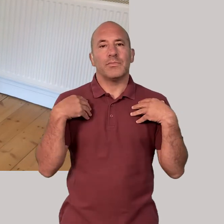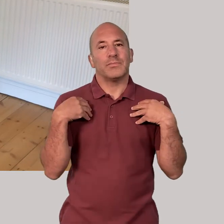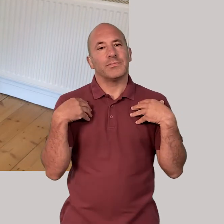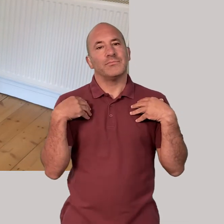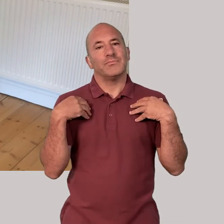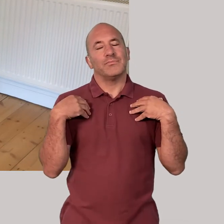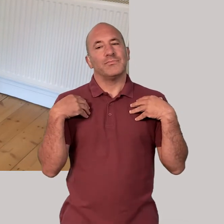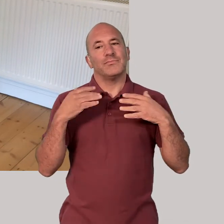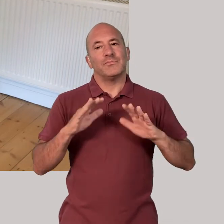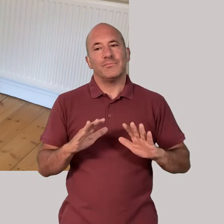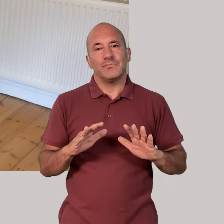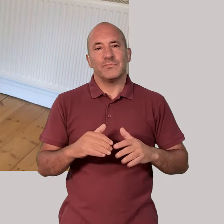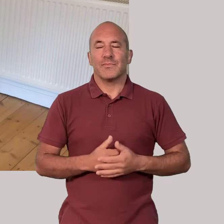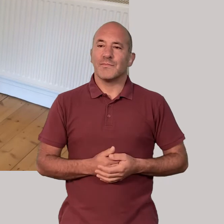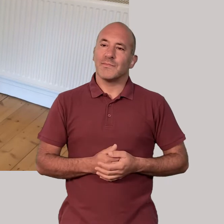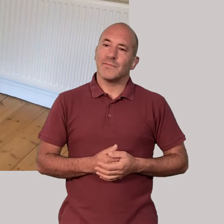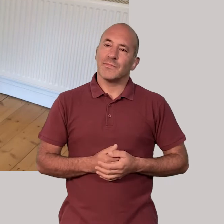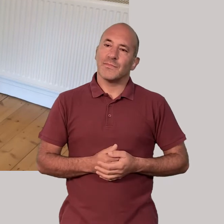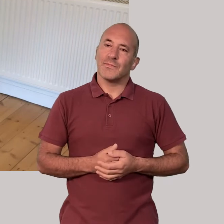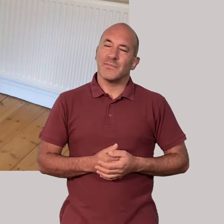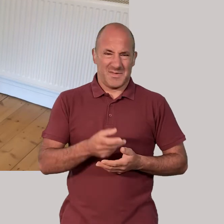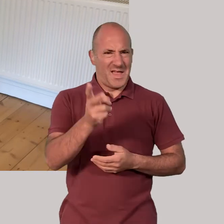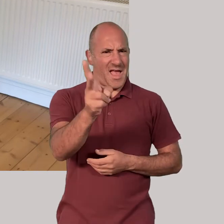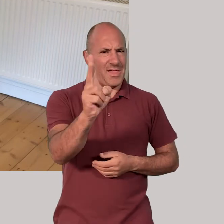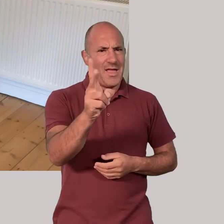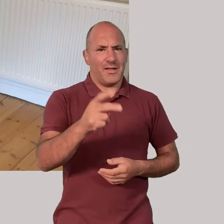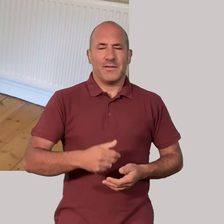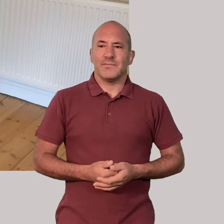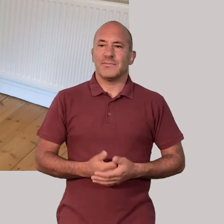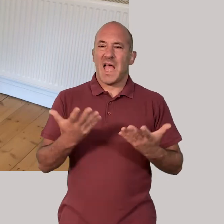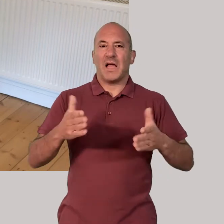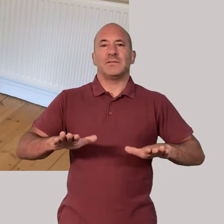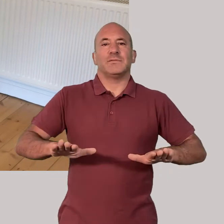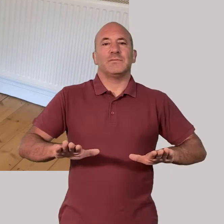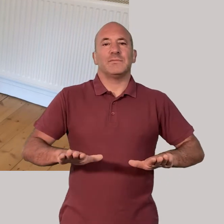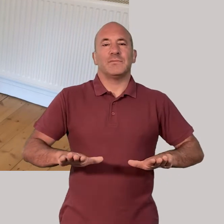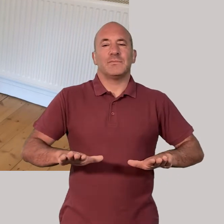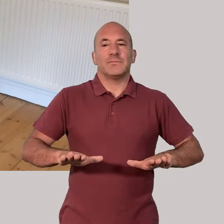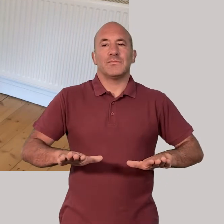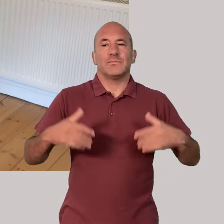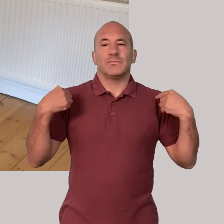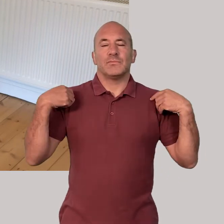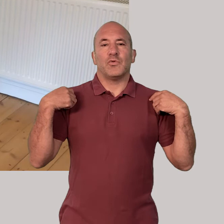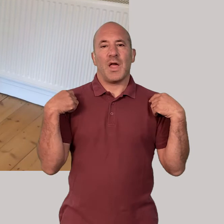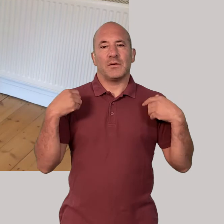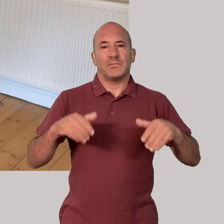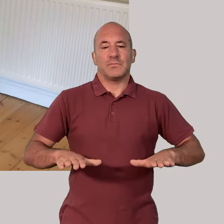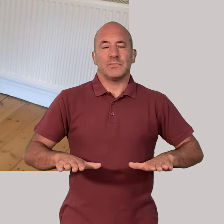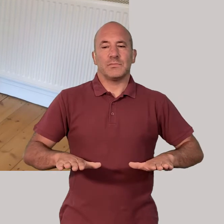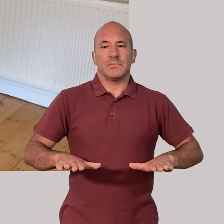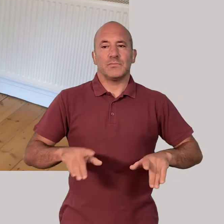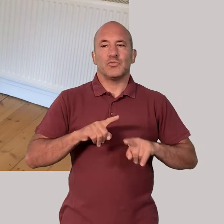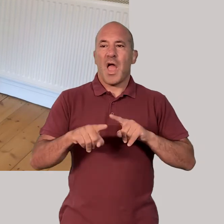back to an ordinary sitting up position. Try that again. Hands go down and you relax